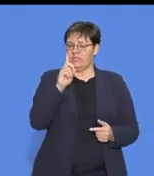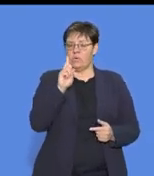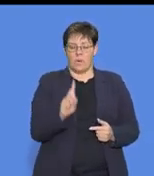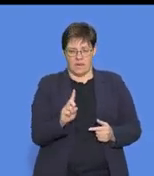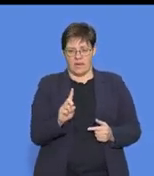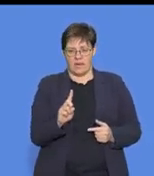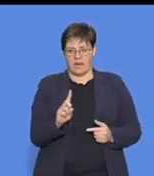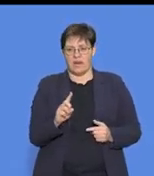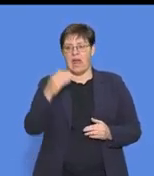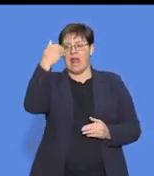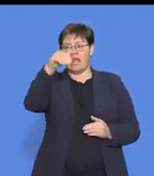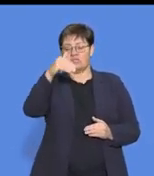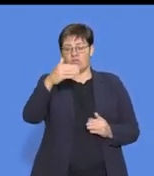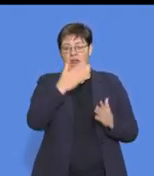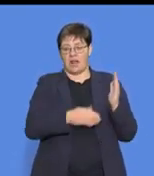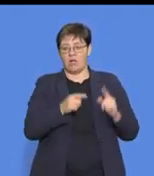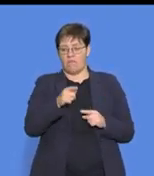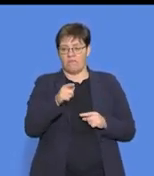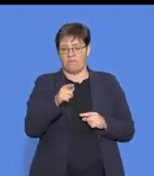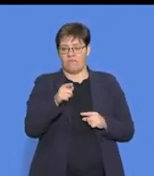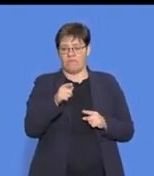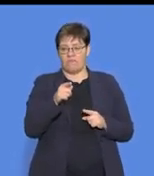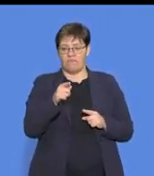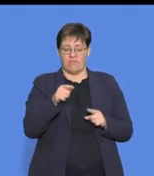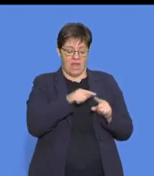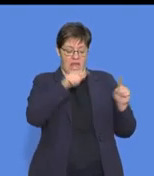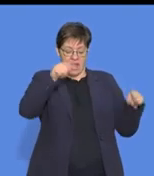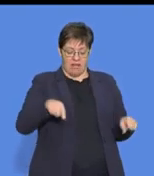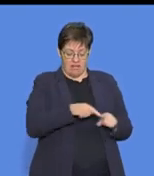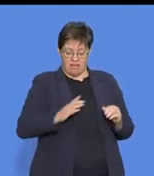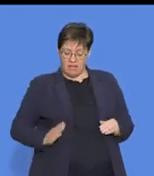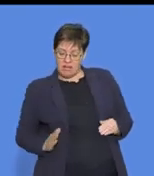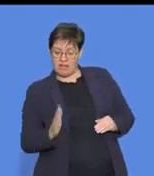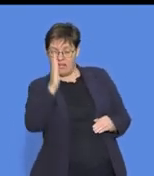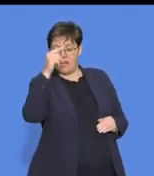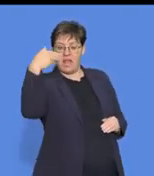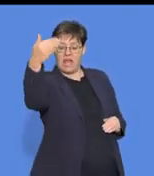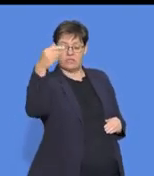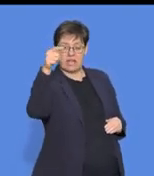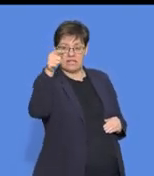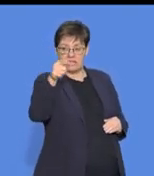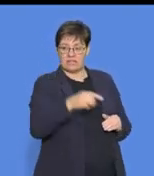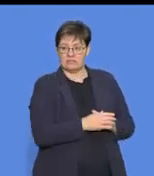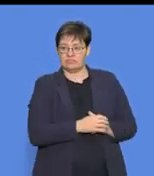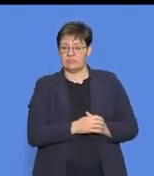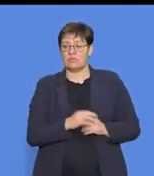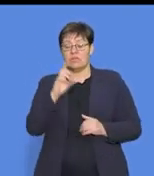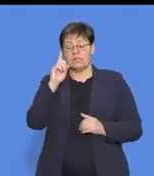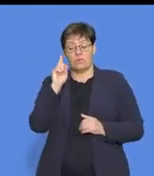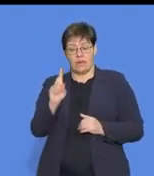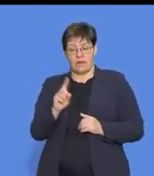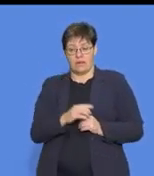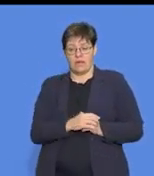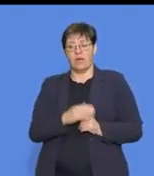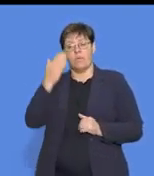notice that D1 is an exterior angle to this triangle here. So it's an exterior angle to this triangle here.